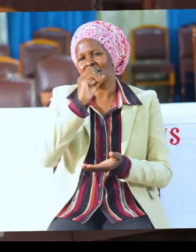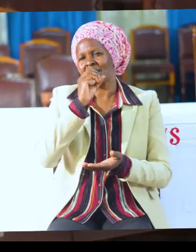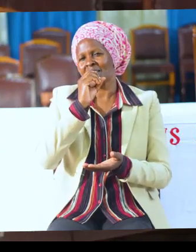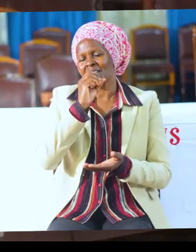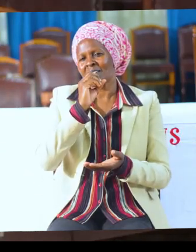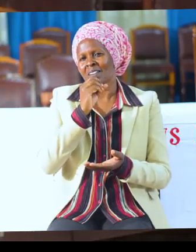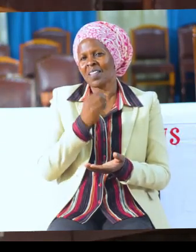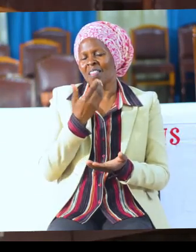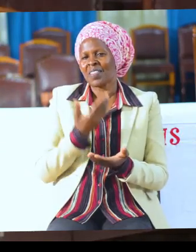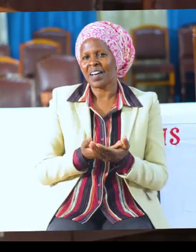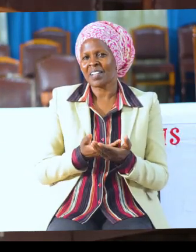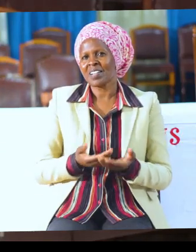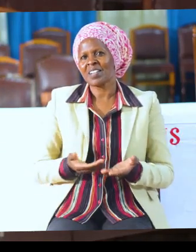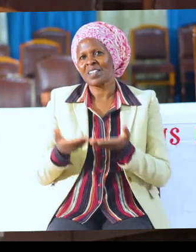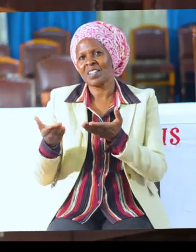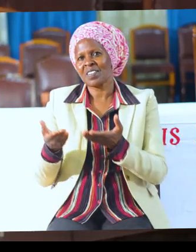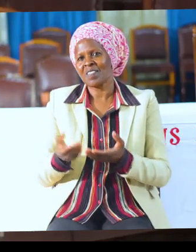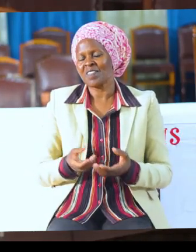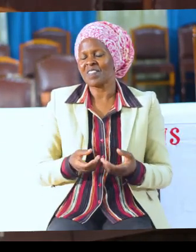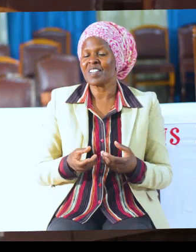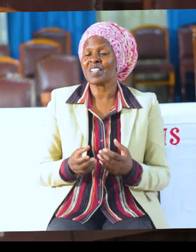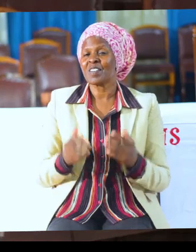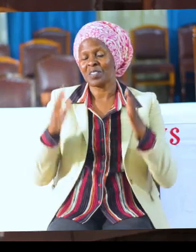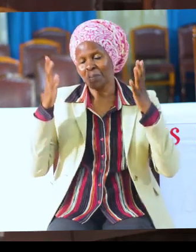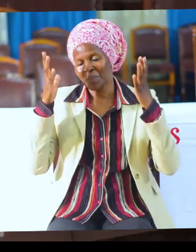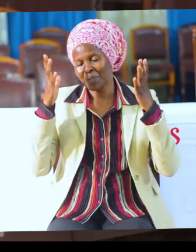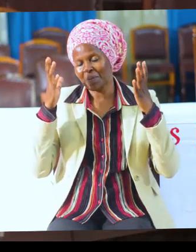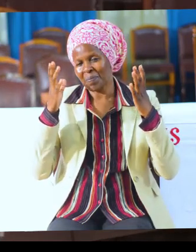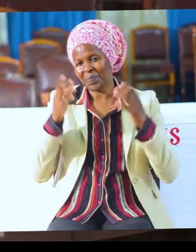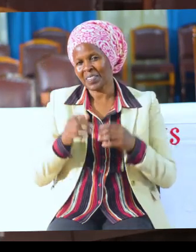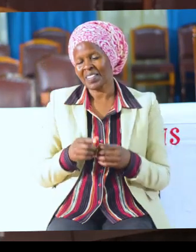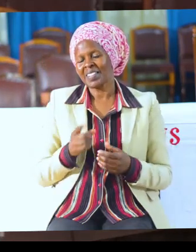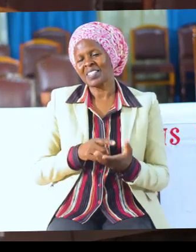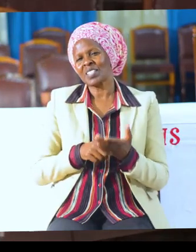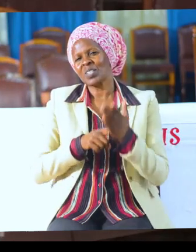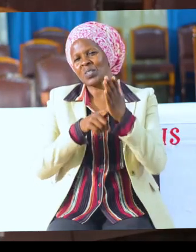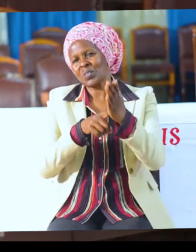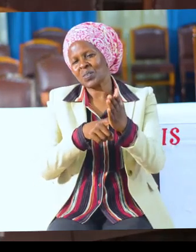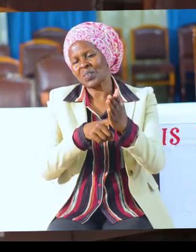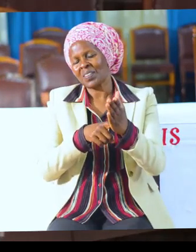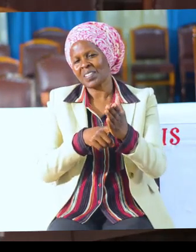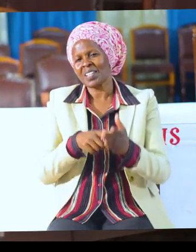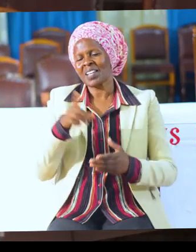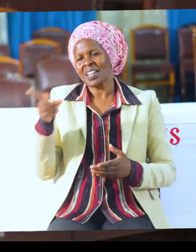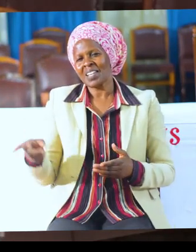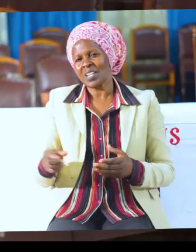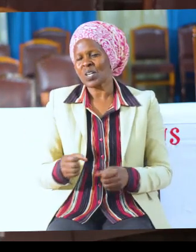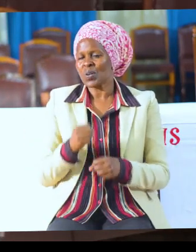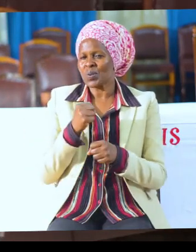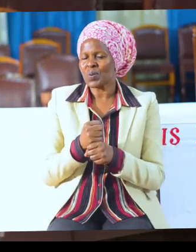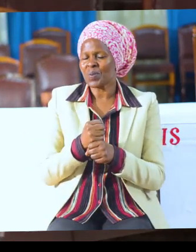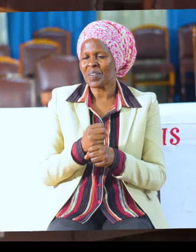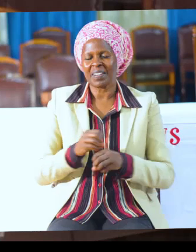the Thanksgiving feast. But the image also indicates that he can do nothing